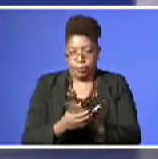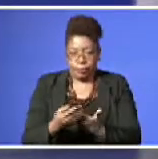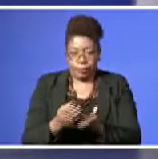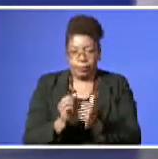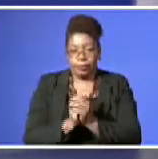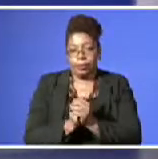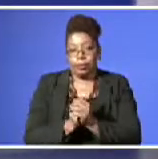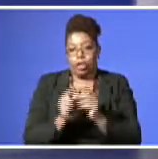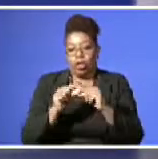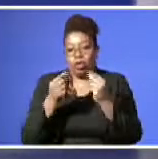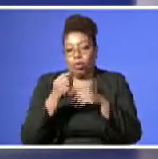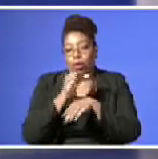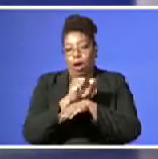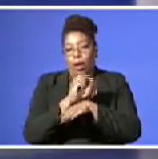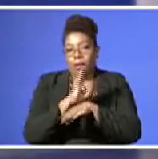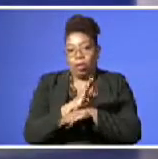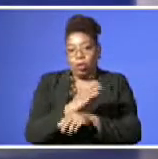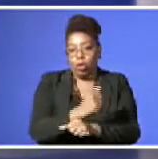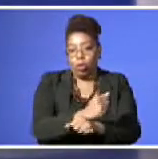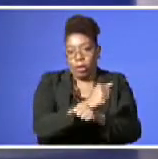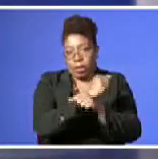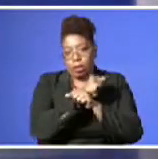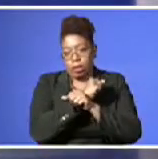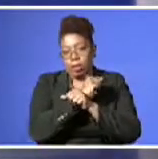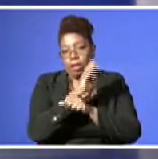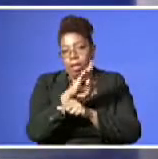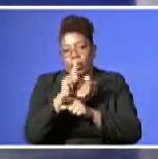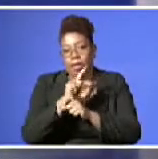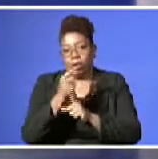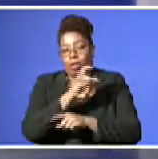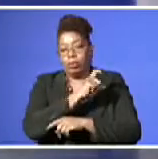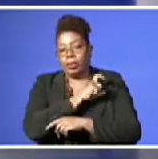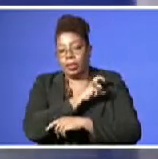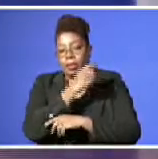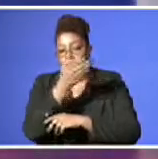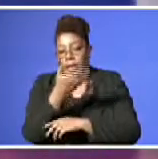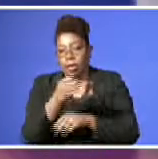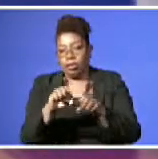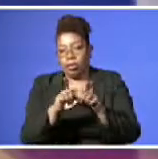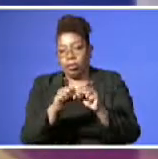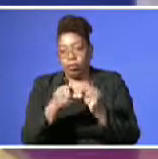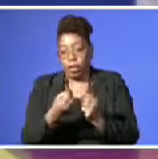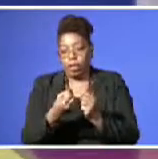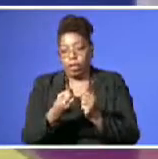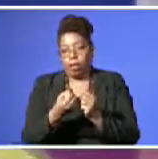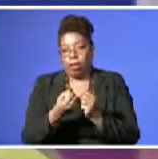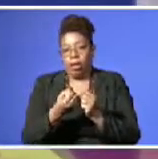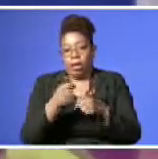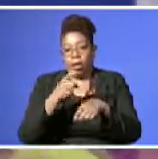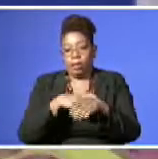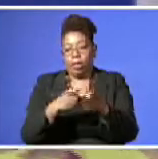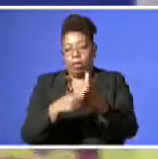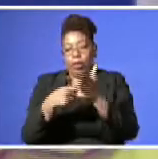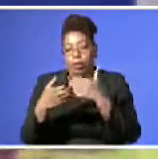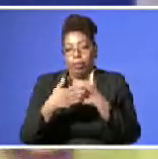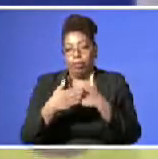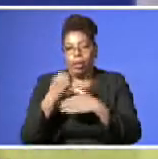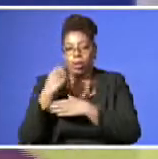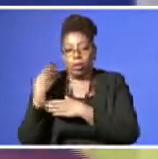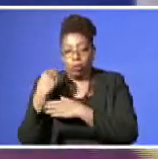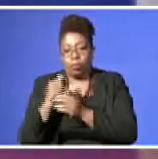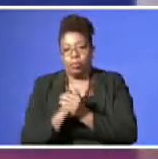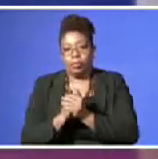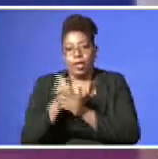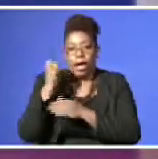A group of Abaco residents arrested by the local police there for breaking curfew last night. Assistant Police Commissioner